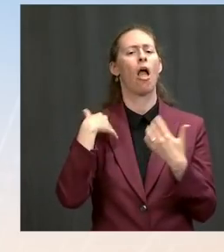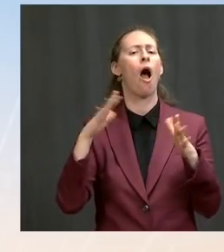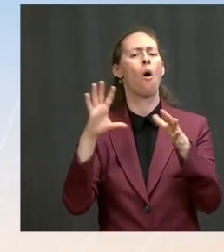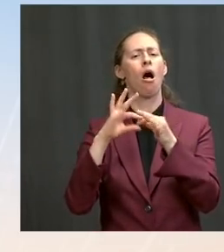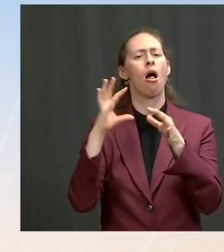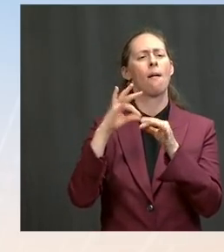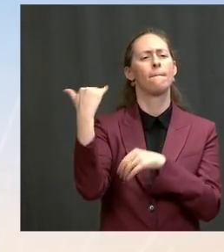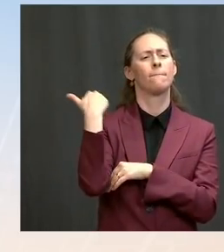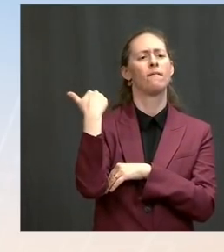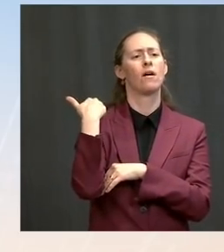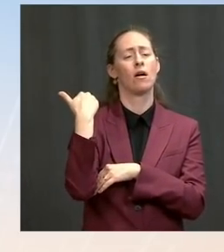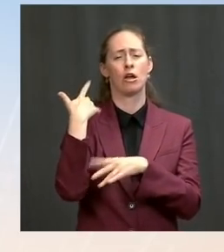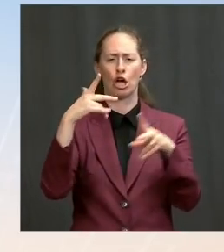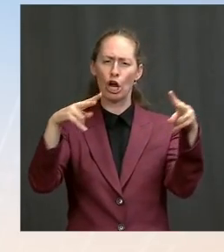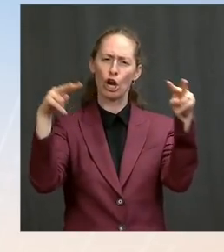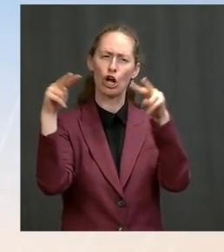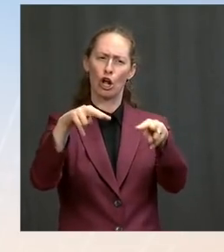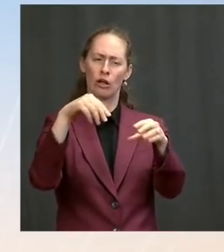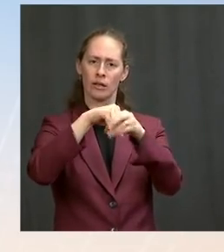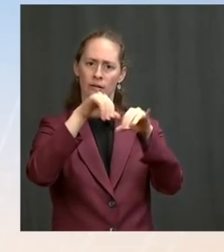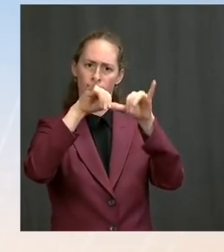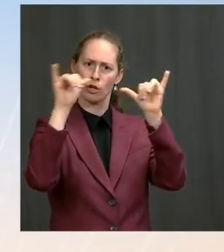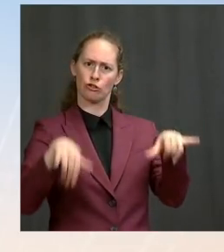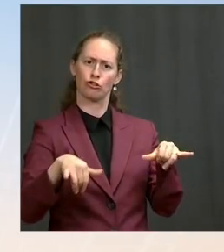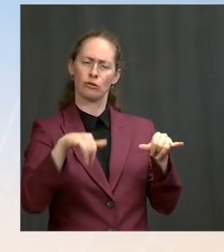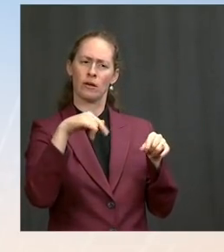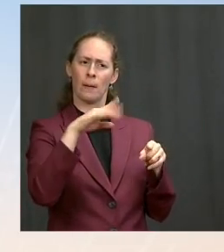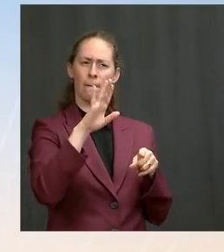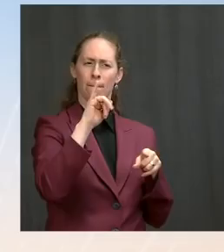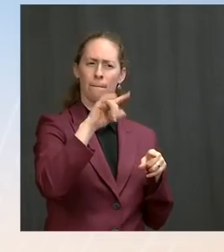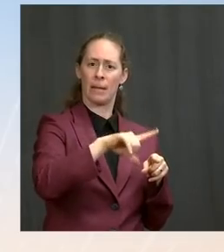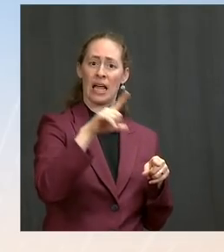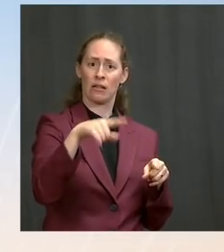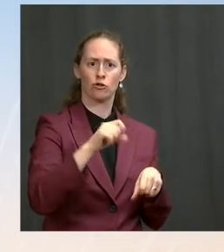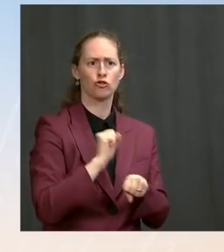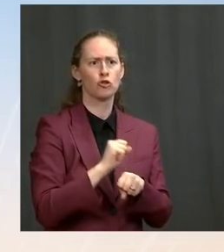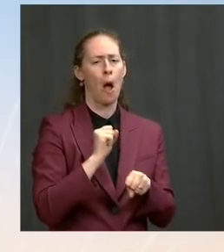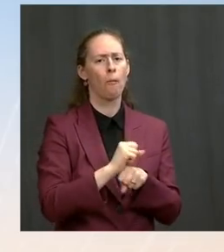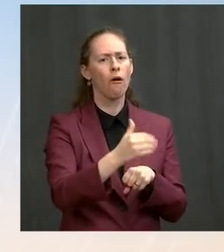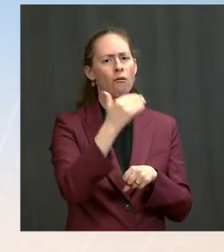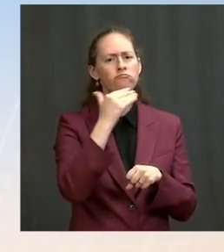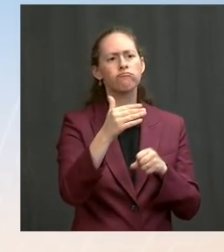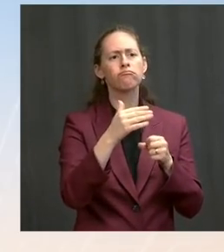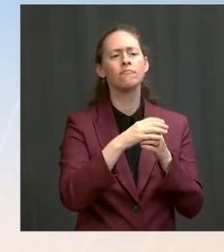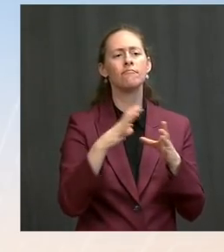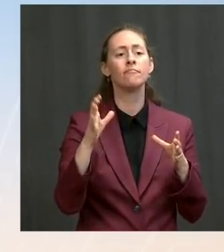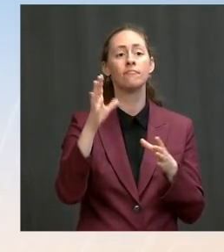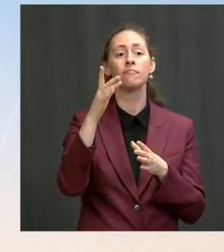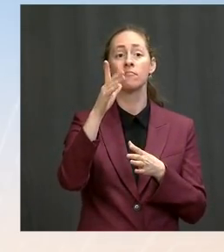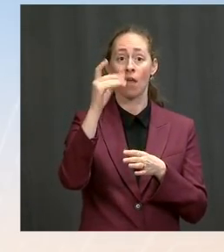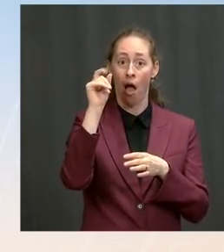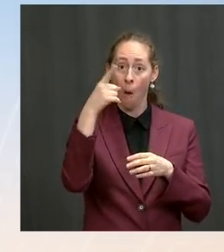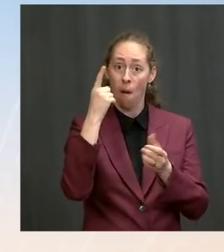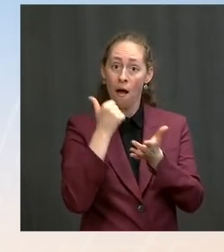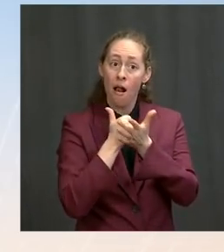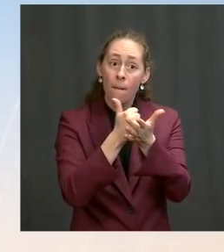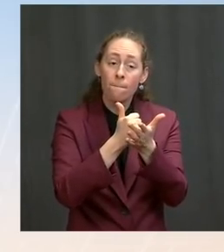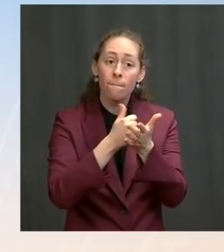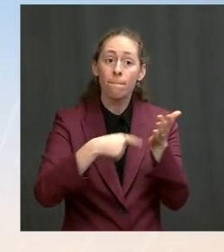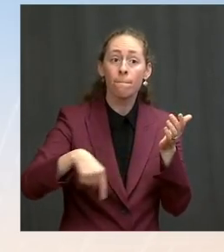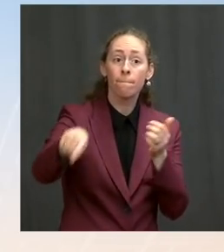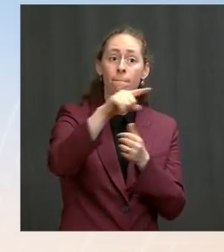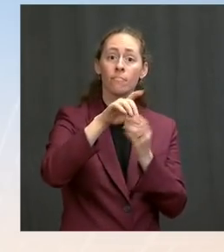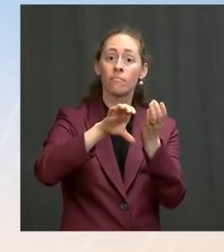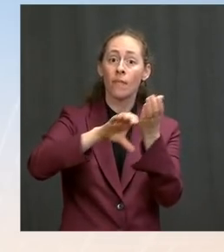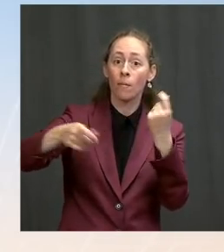these infrastructure bills, they're doing a really good job, not only to help with lead service pipelines and water